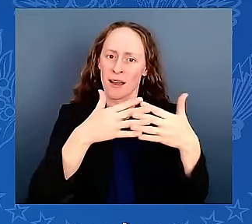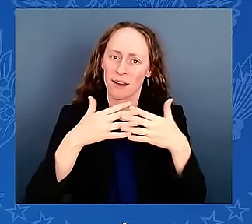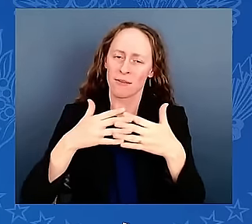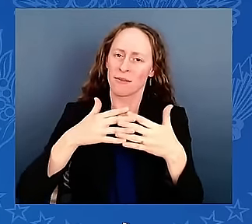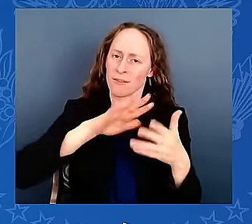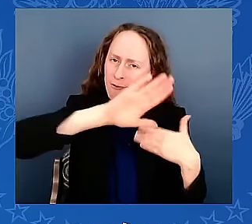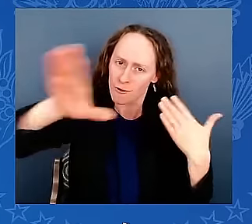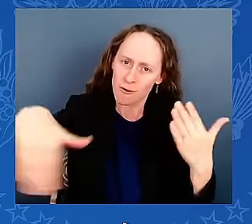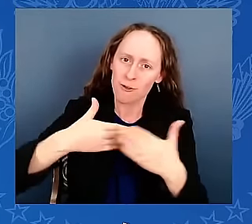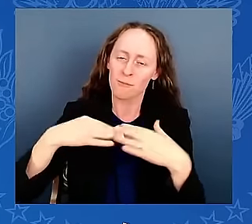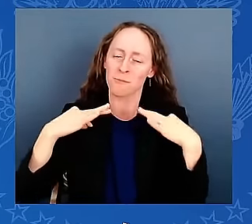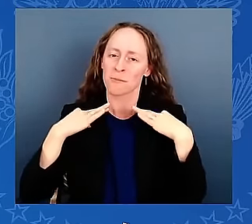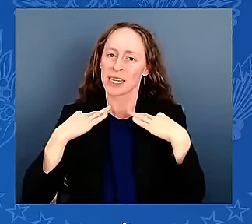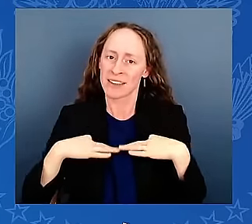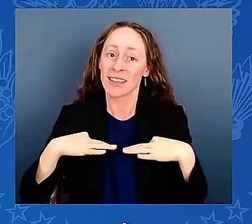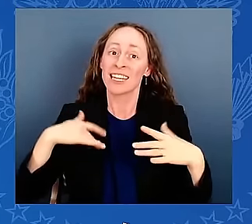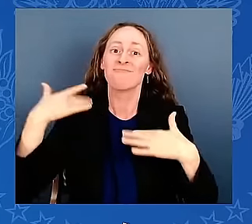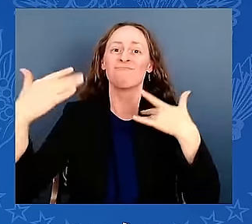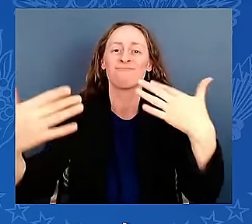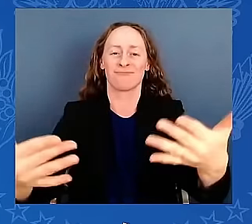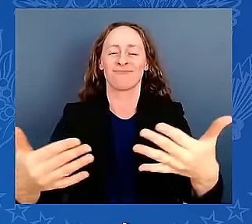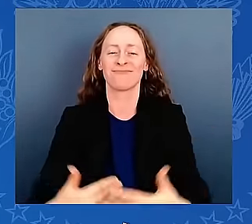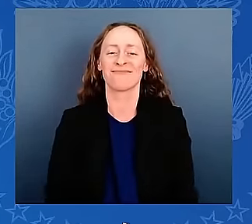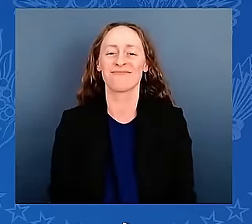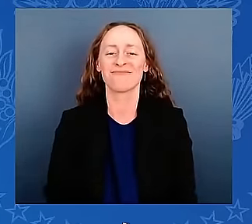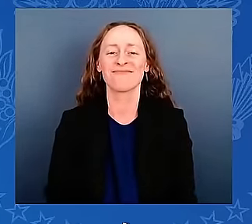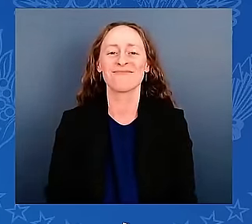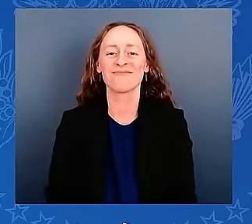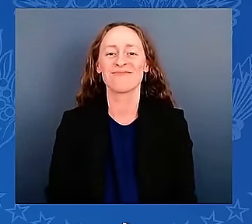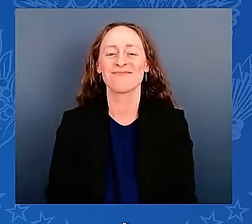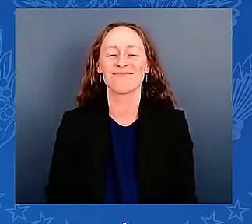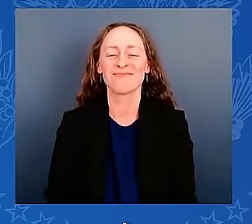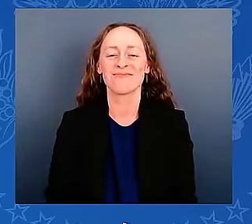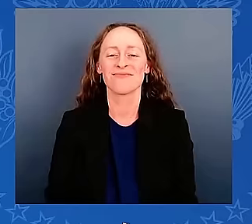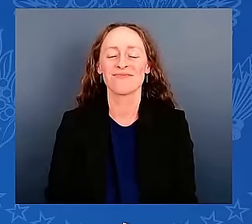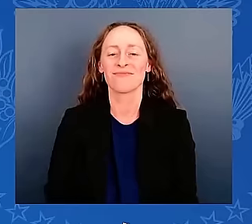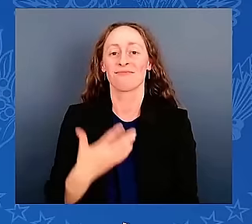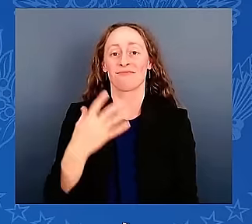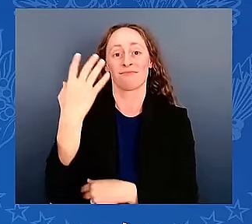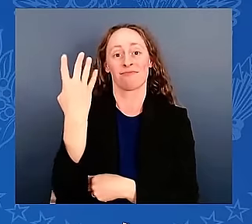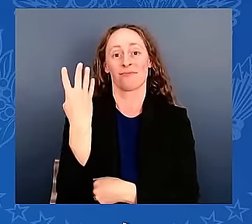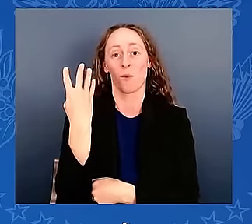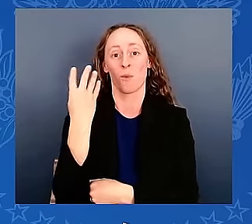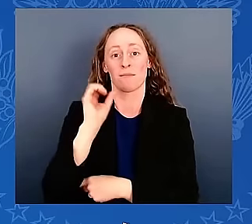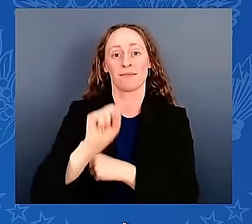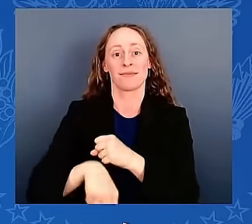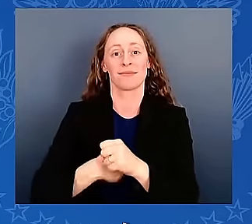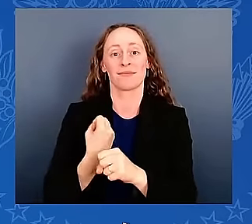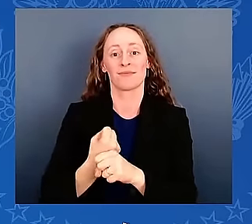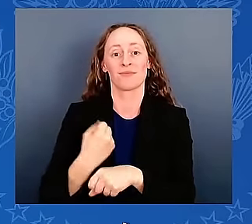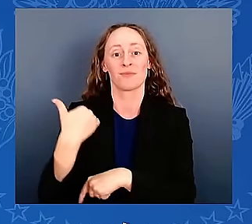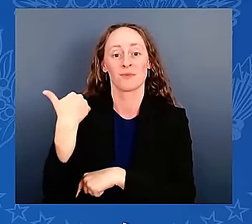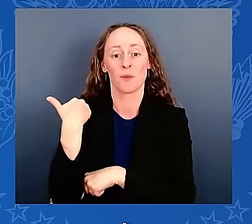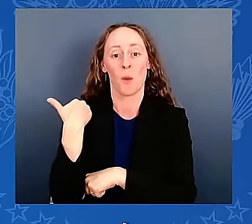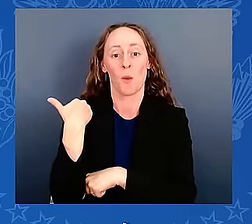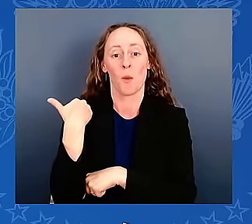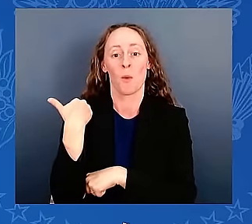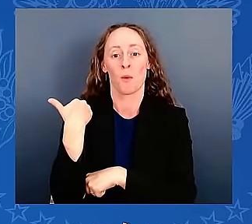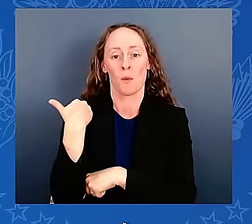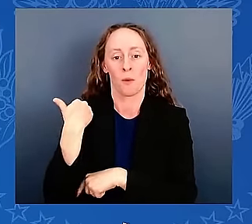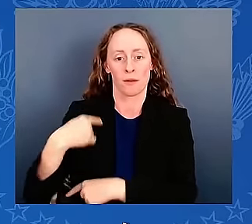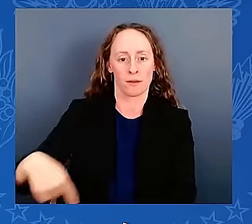4 years ago, the world was forced to bear witness to a reality that may have been new to